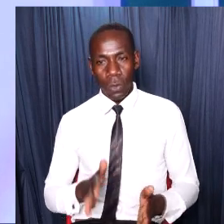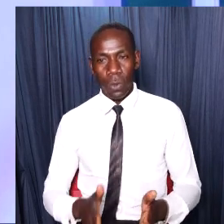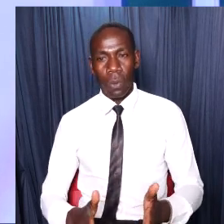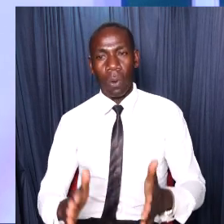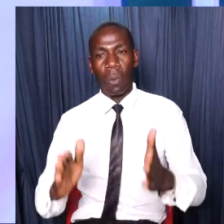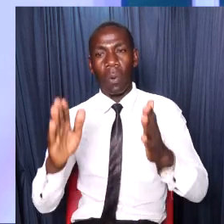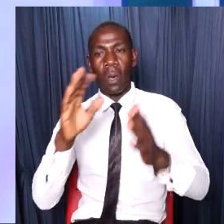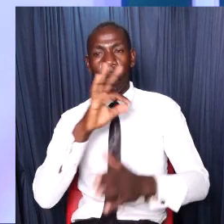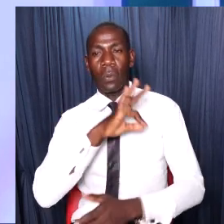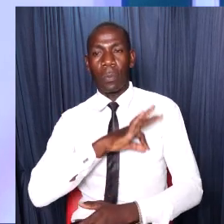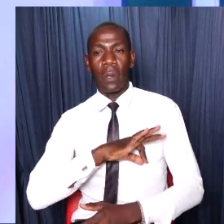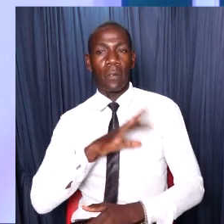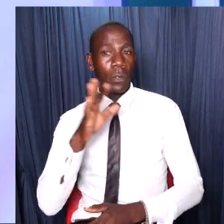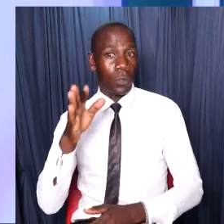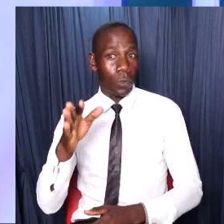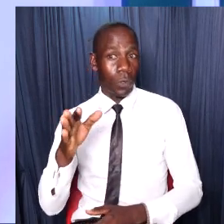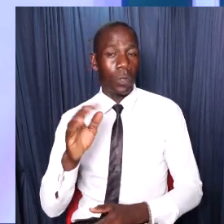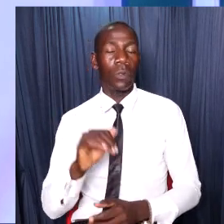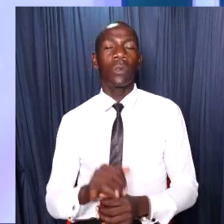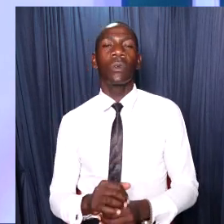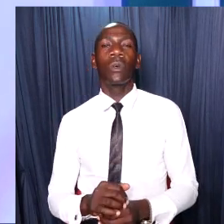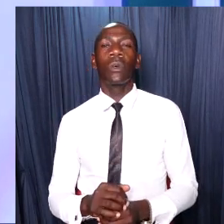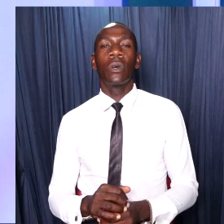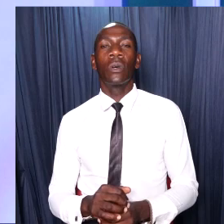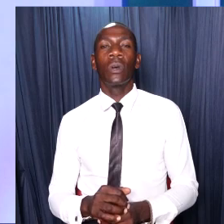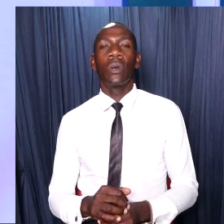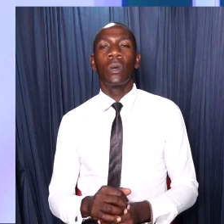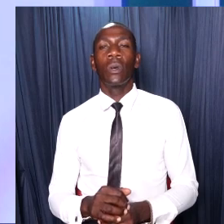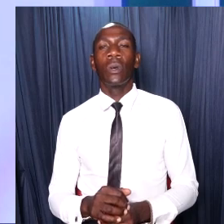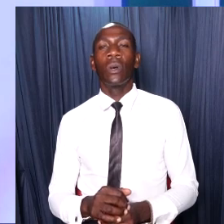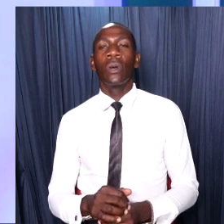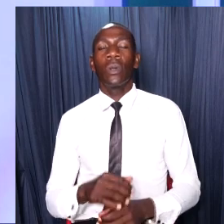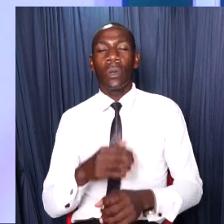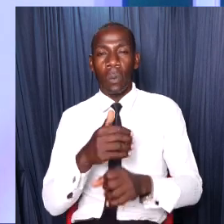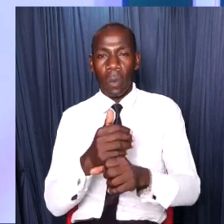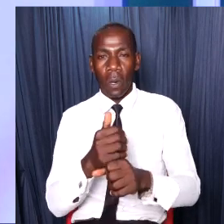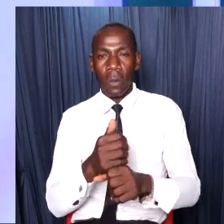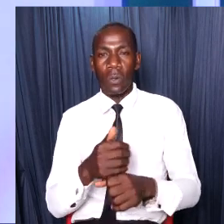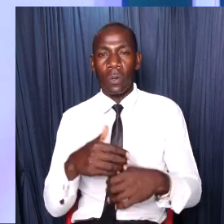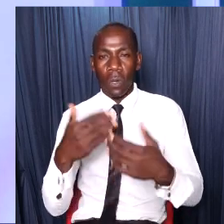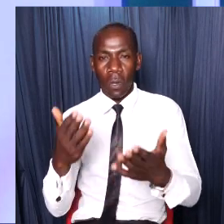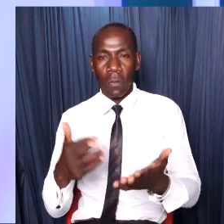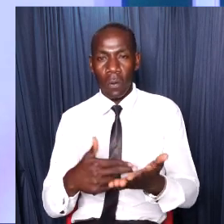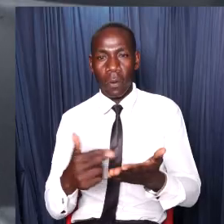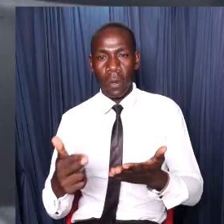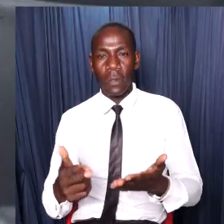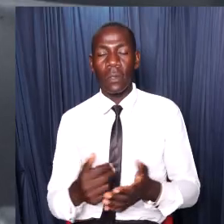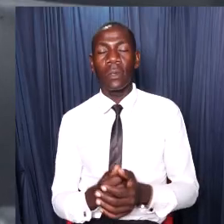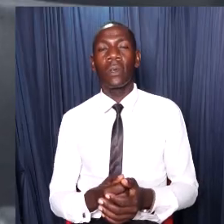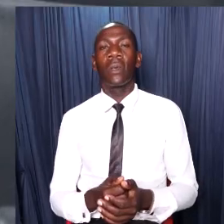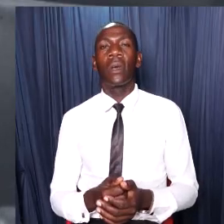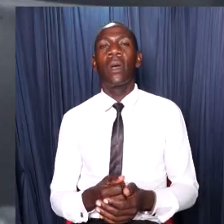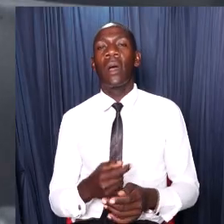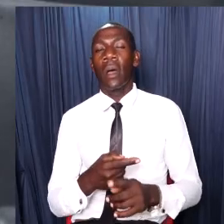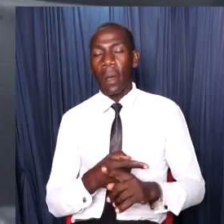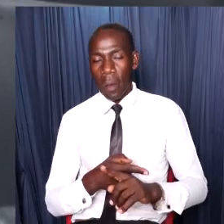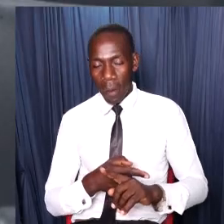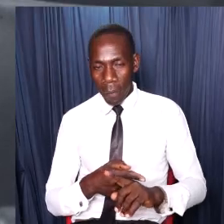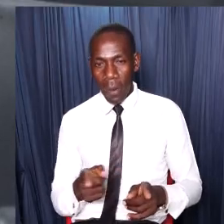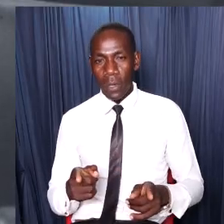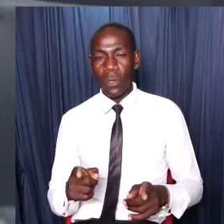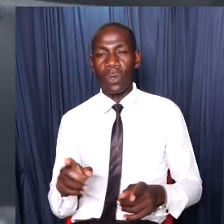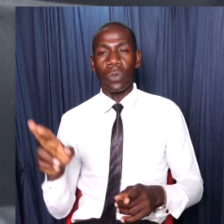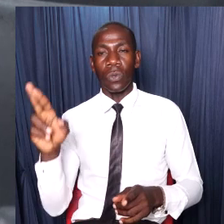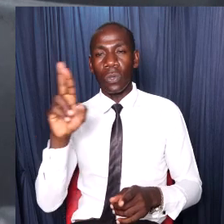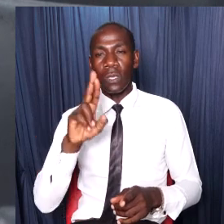wewe itakufaidi. Yeah, it's a beneficial way to you. Itakufanya kupe haki zako mke huyu. And will make her do as you wish. Lakini je, hii njia